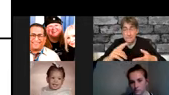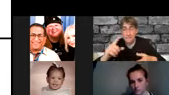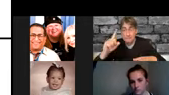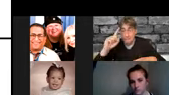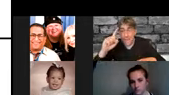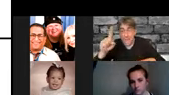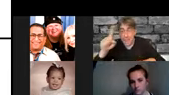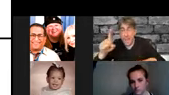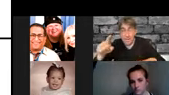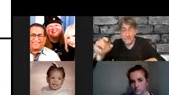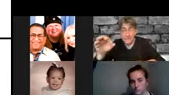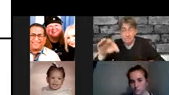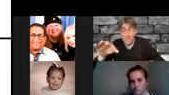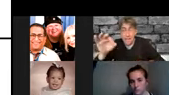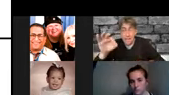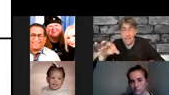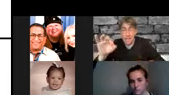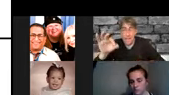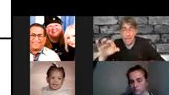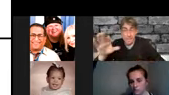so, like,